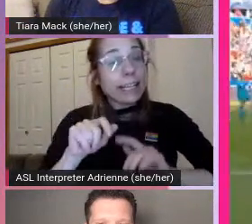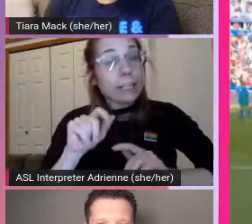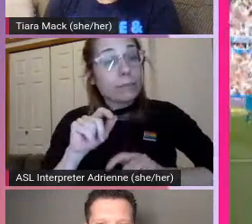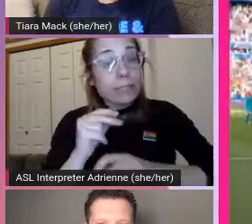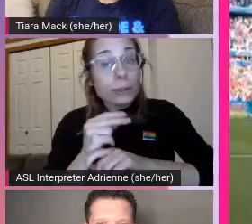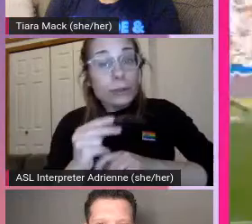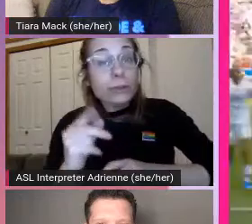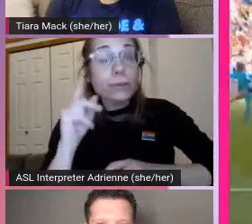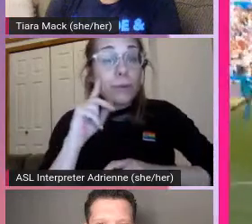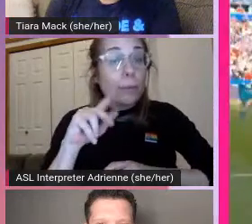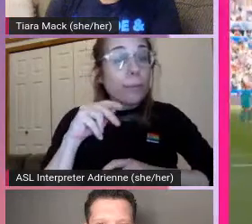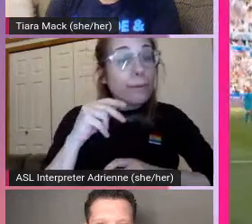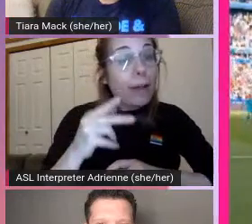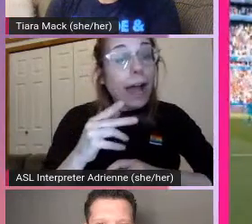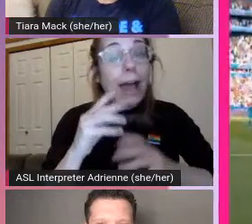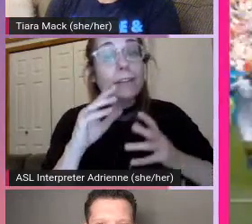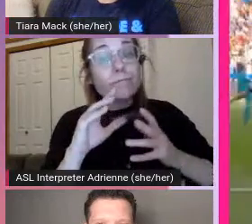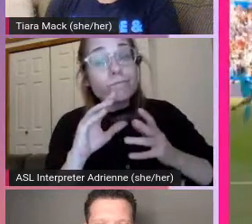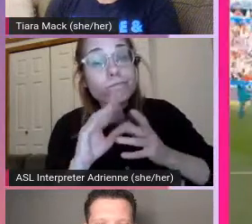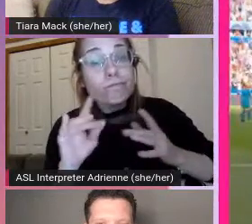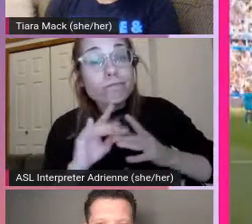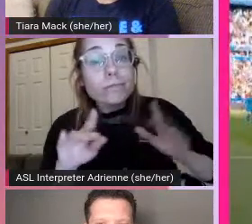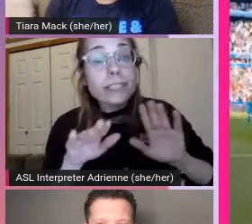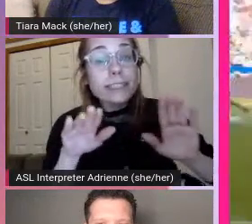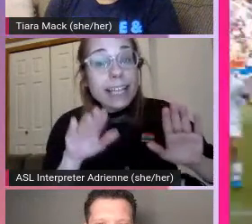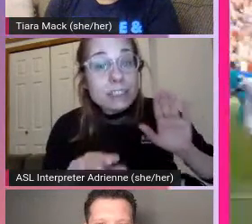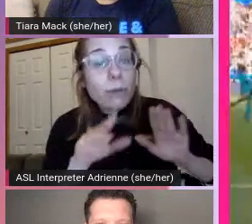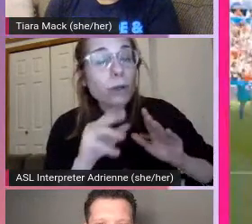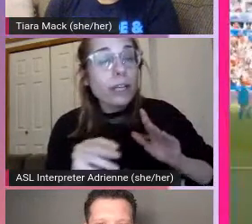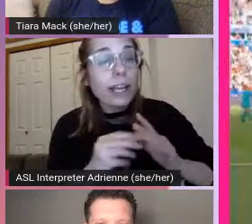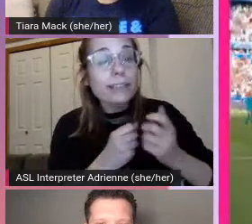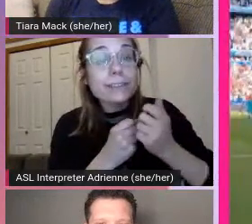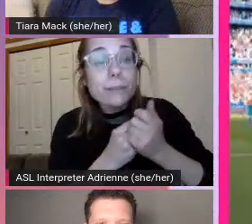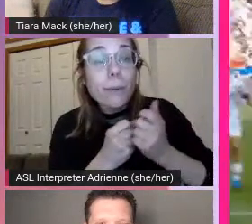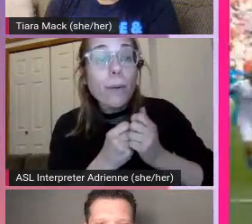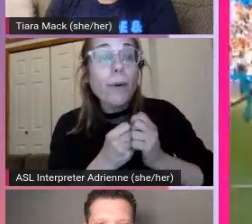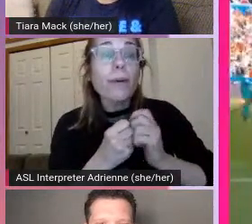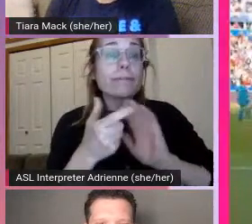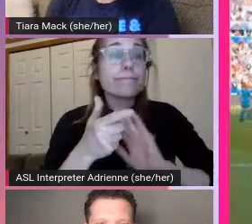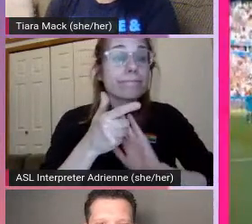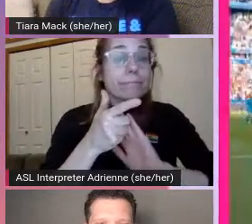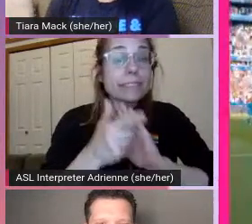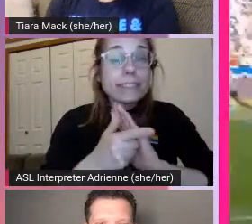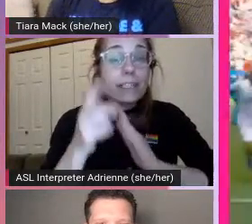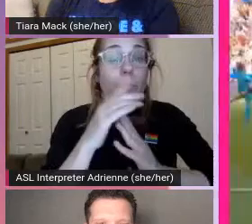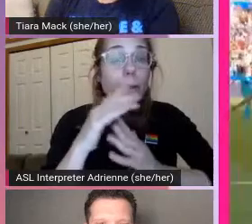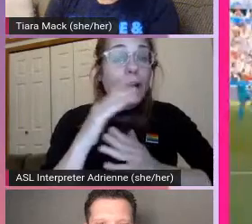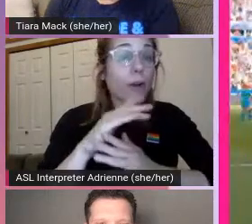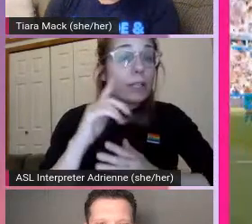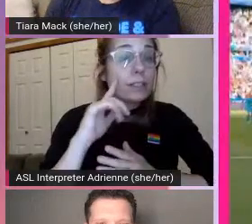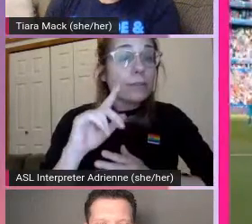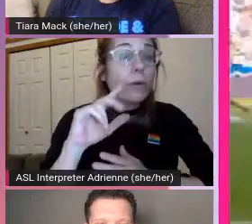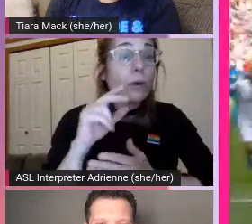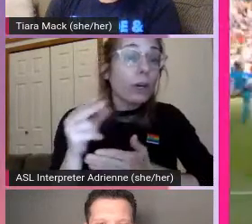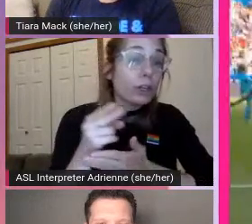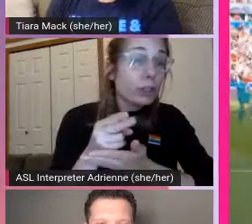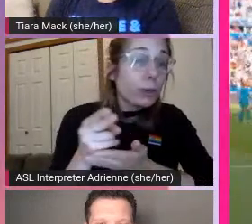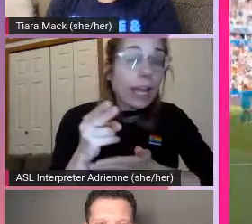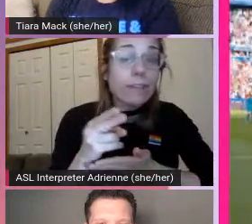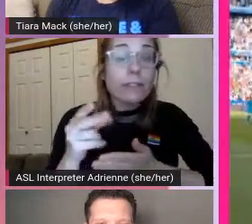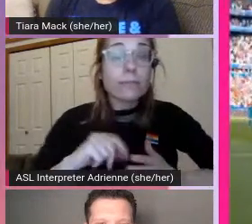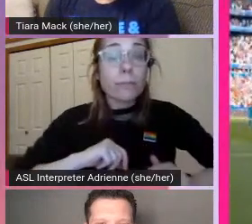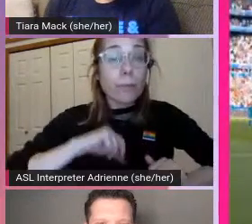Connecticut. Participants will also be given an overview of the intersections between sexual and reproductive health rights and